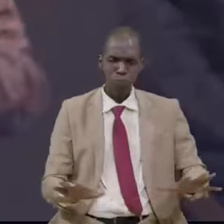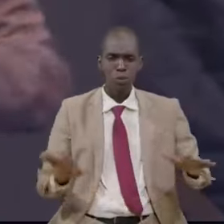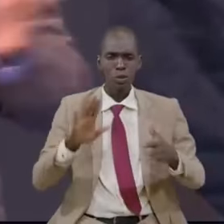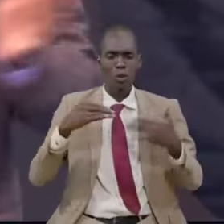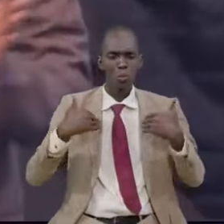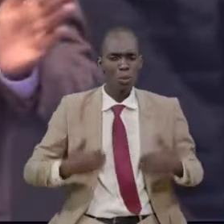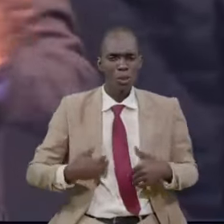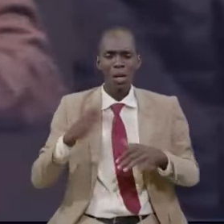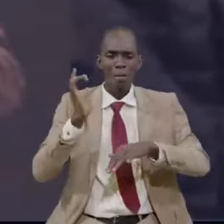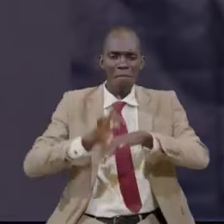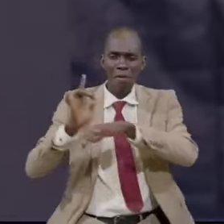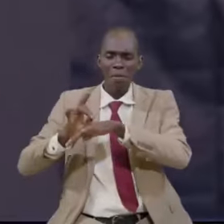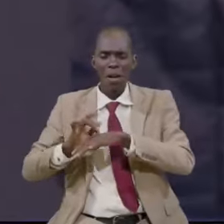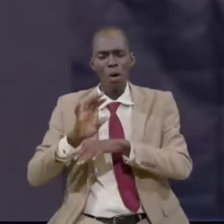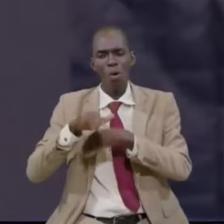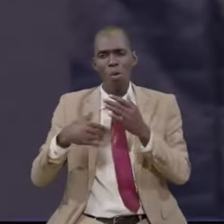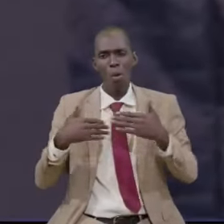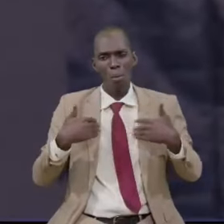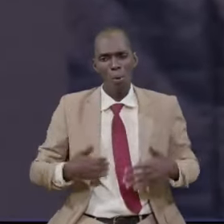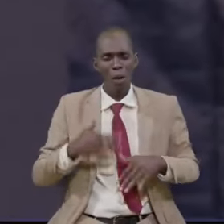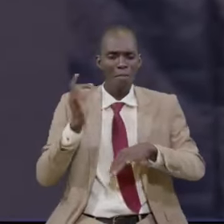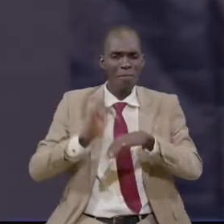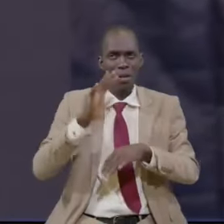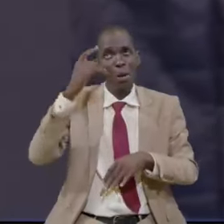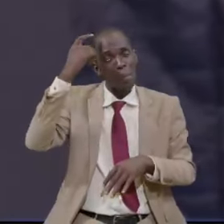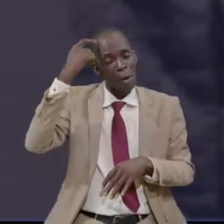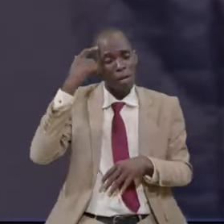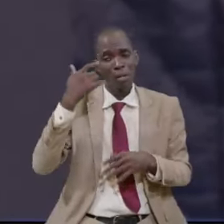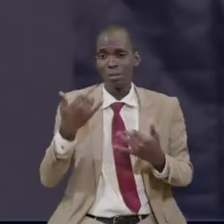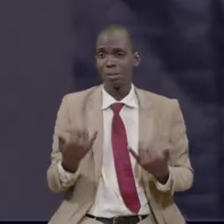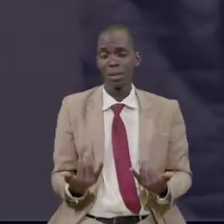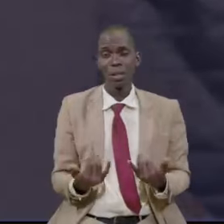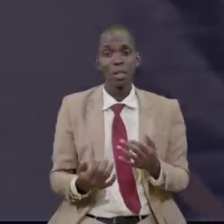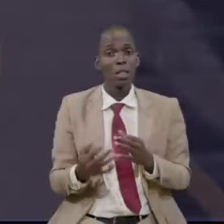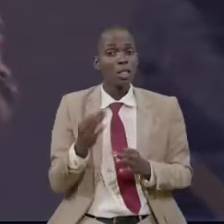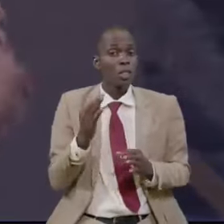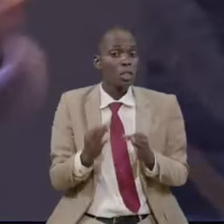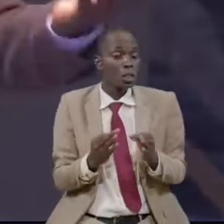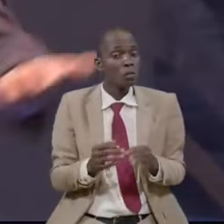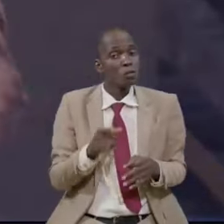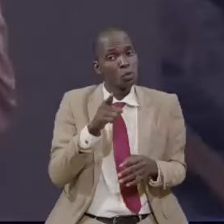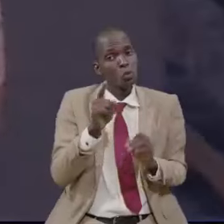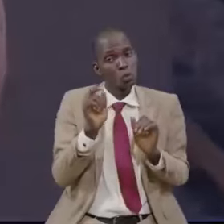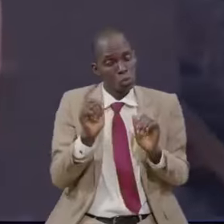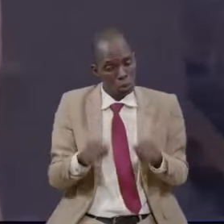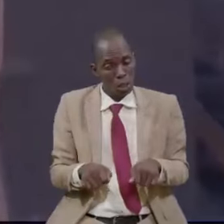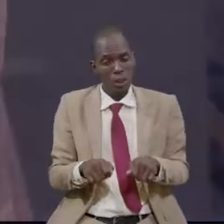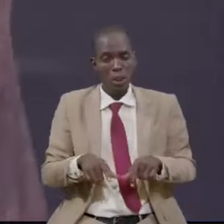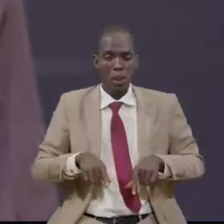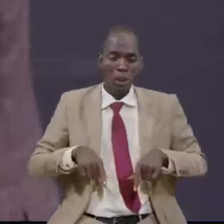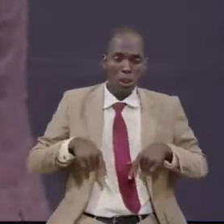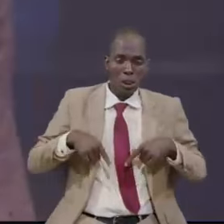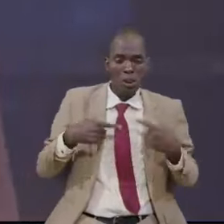going to extend from 1 month to 6 months at least, for you to call your relatives and talk to